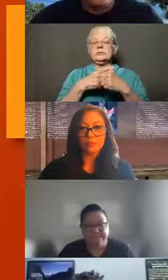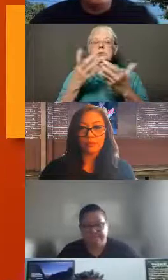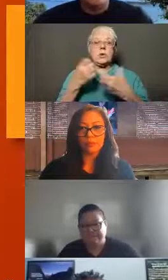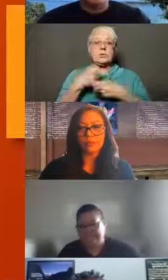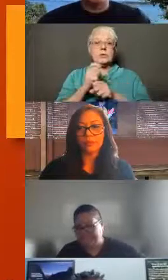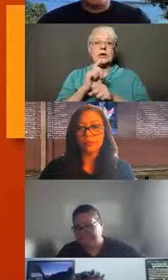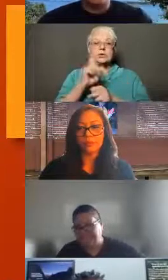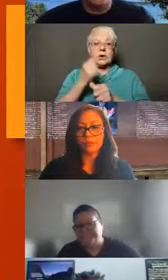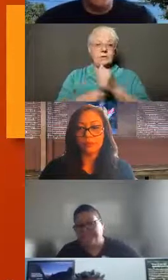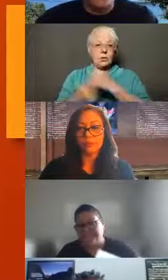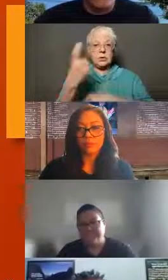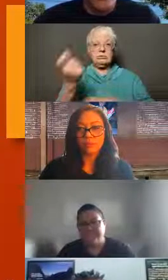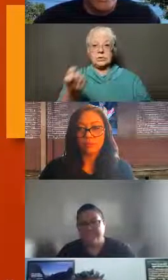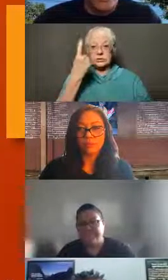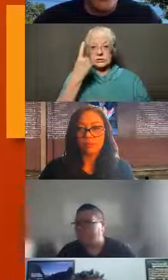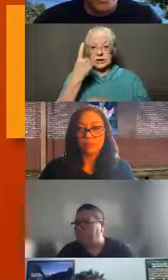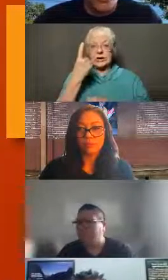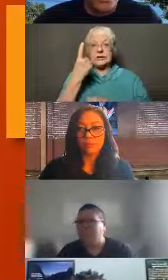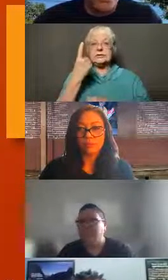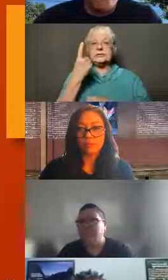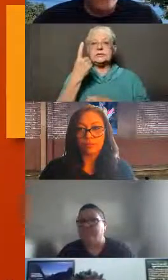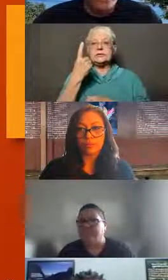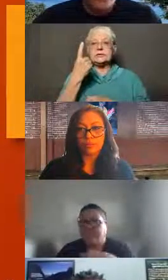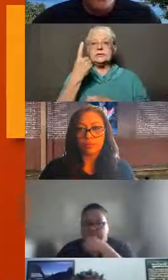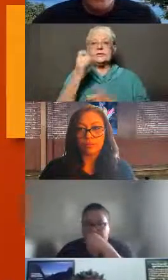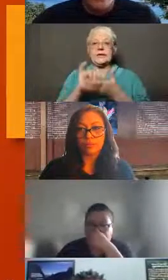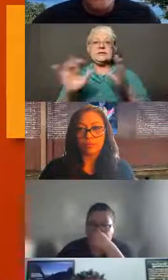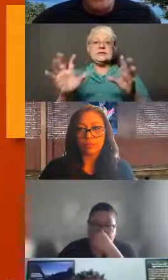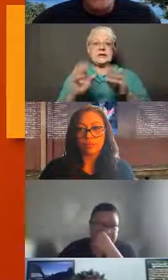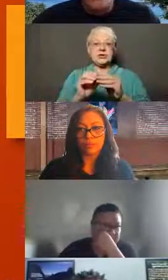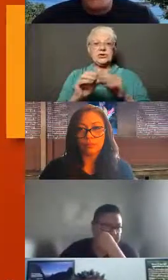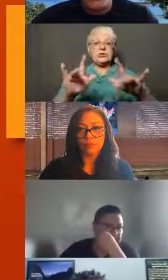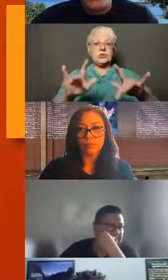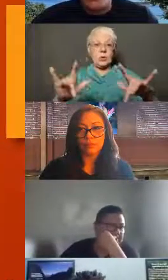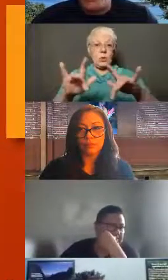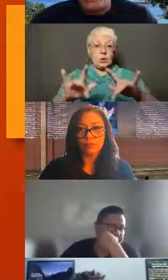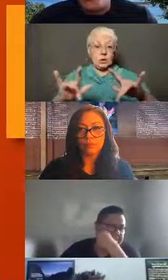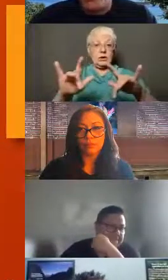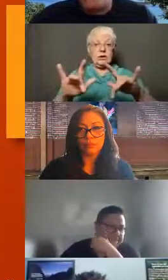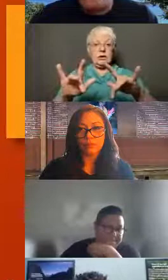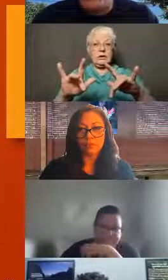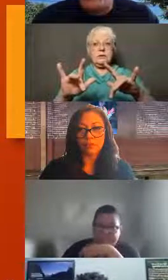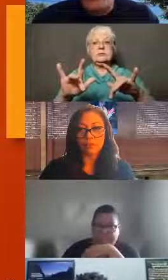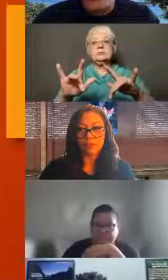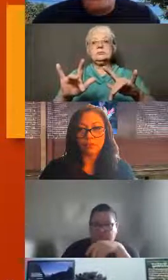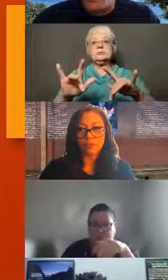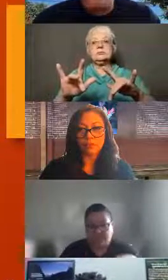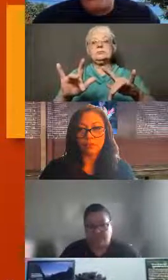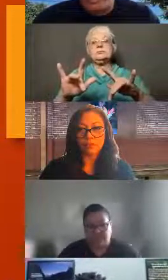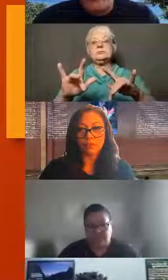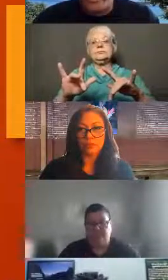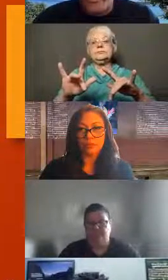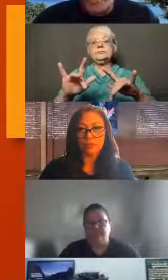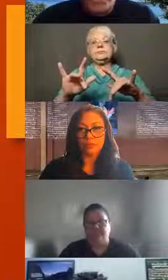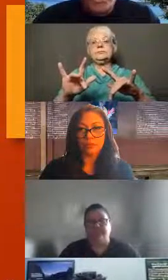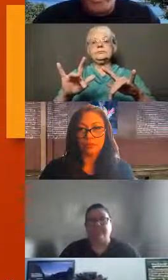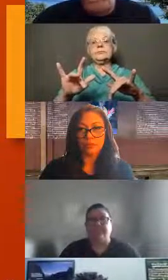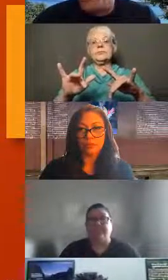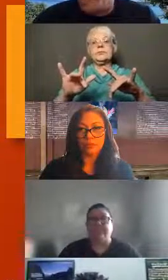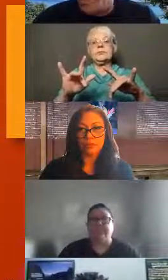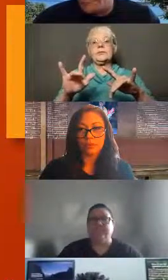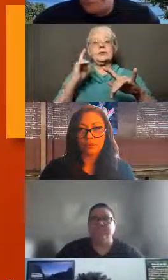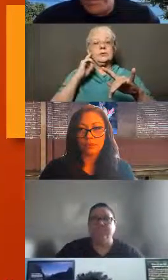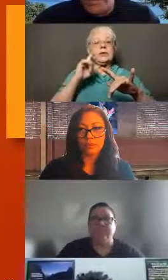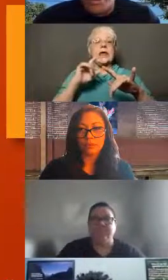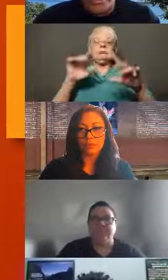that this session is being recorded. This session is being recorded for the purpose of capturing information to